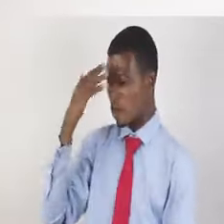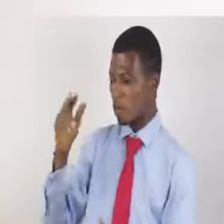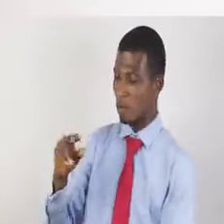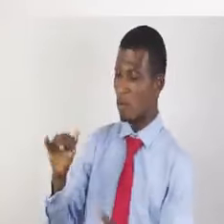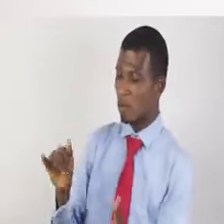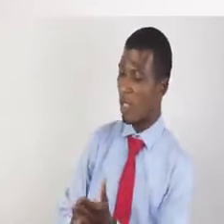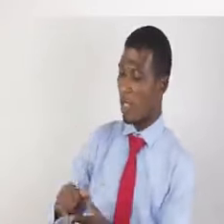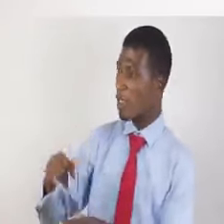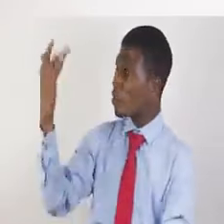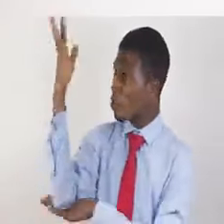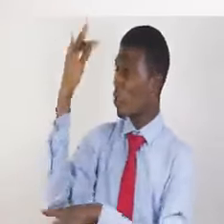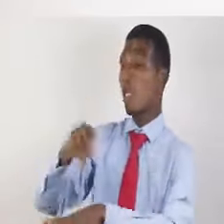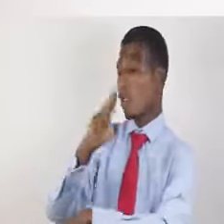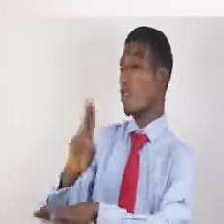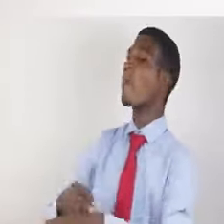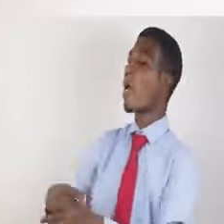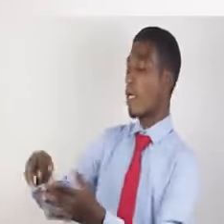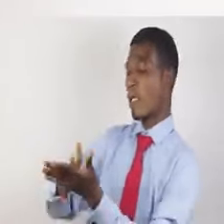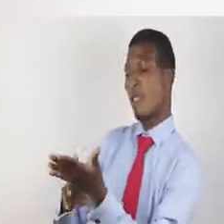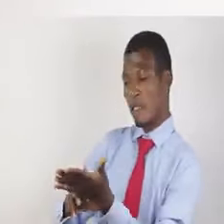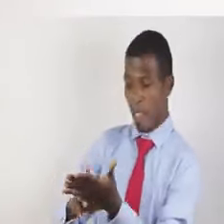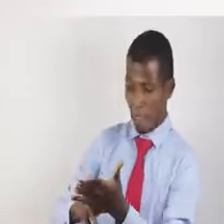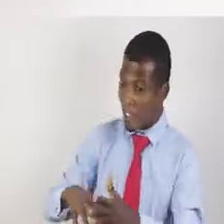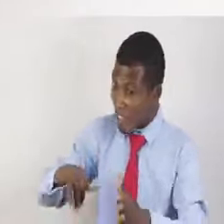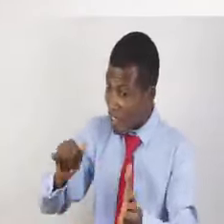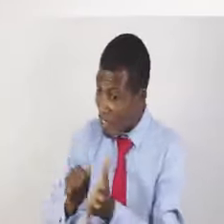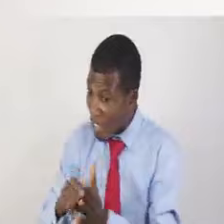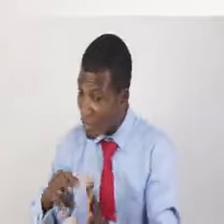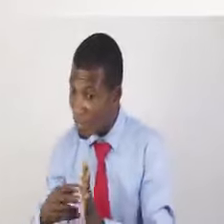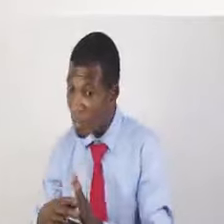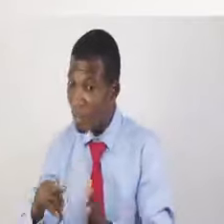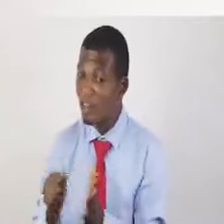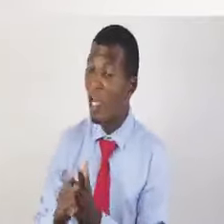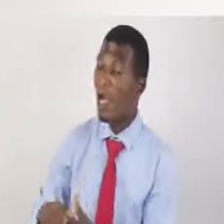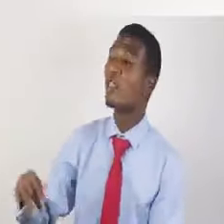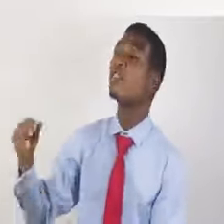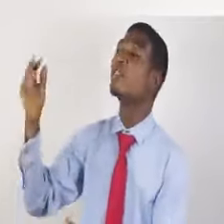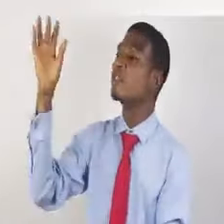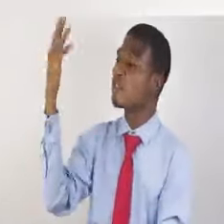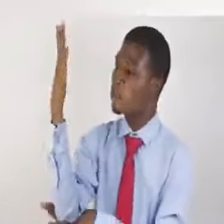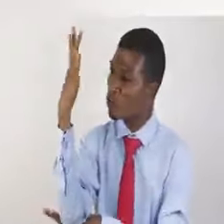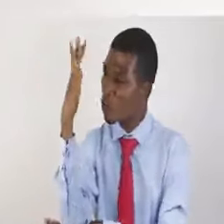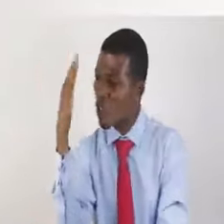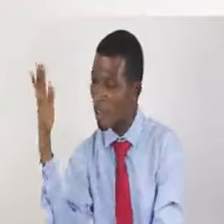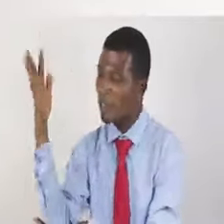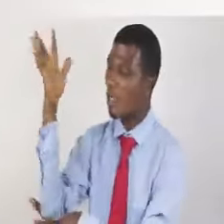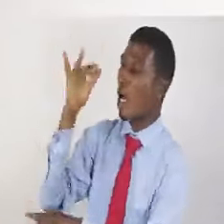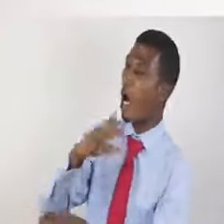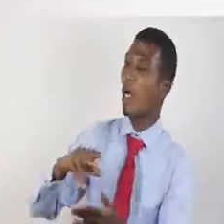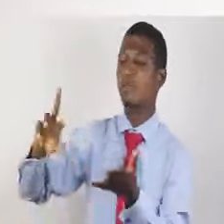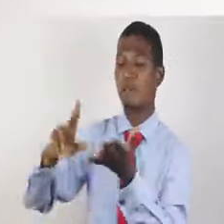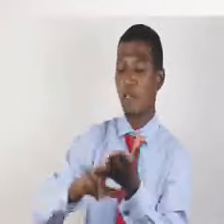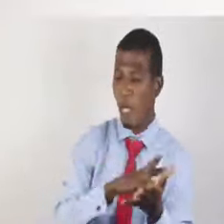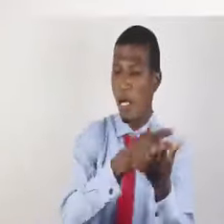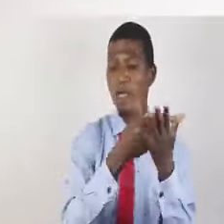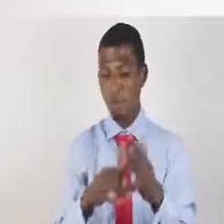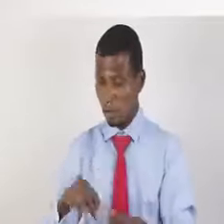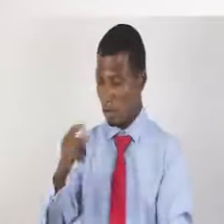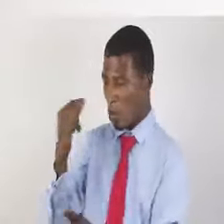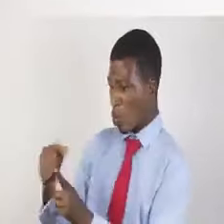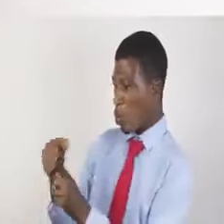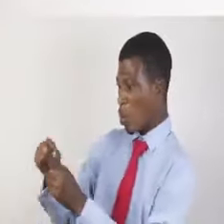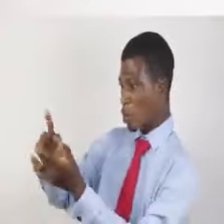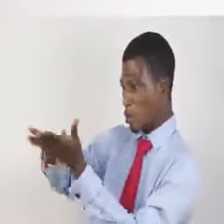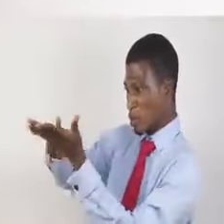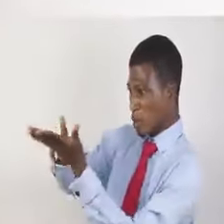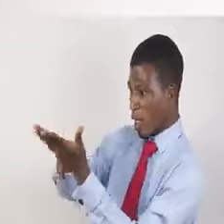nature don't dance. Now, what we are trying to say is that the trees were swaying in the wind. So, using that word dance